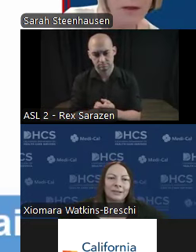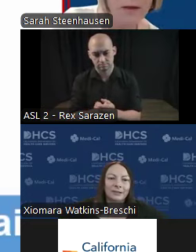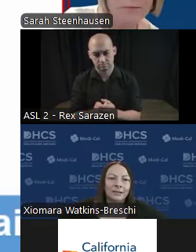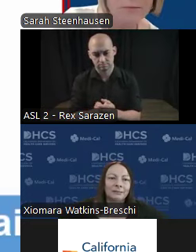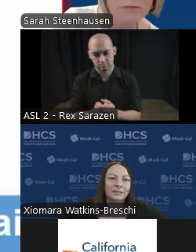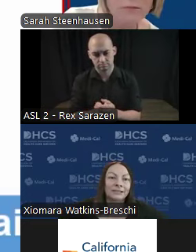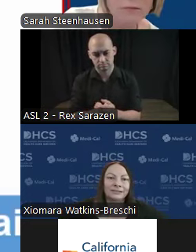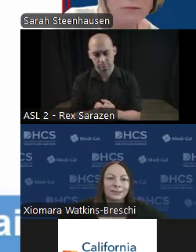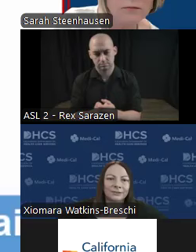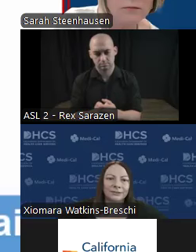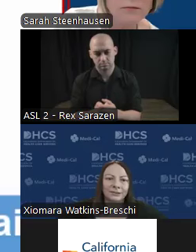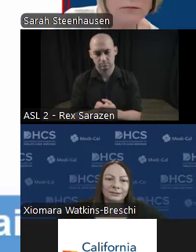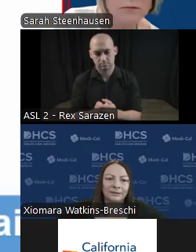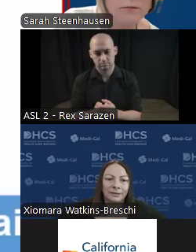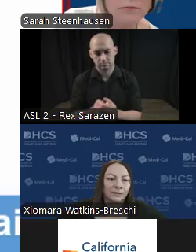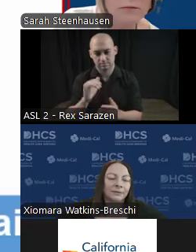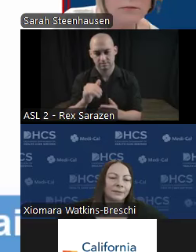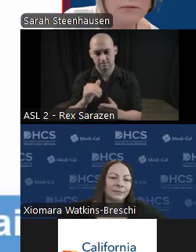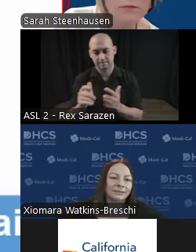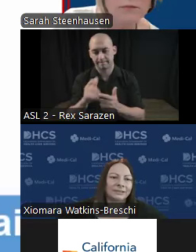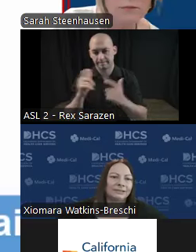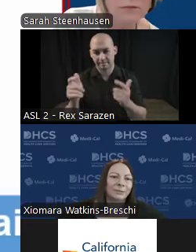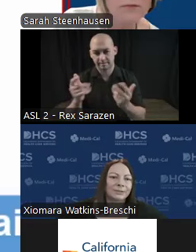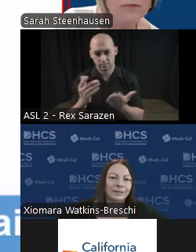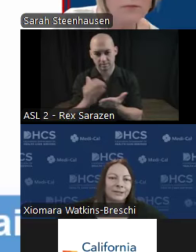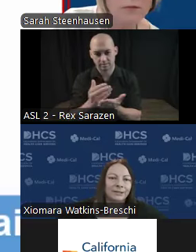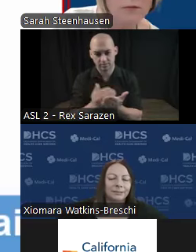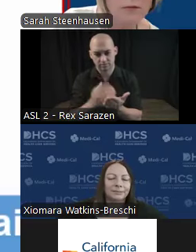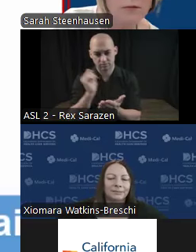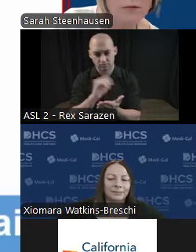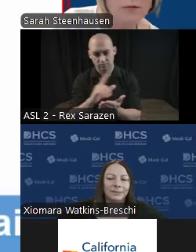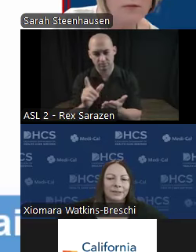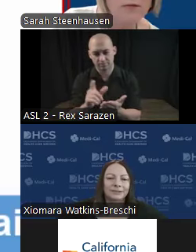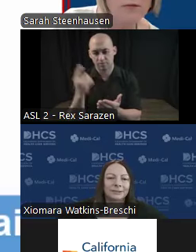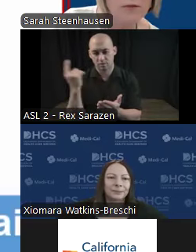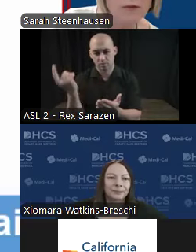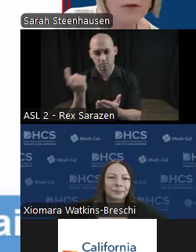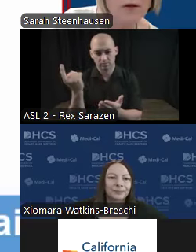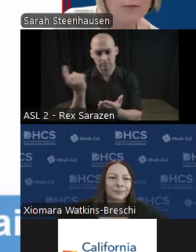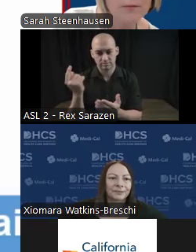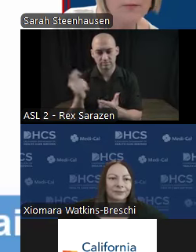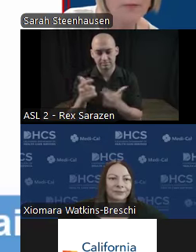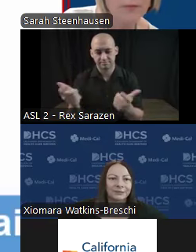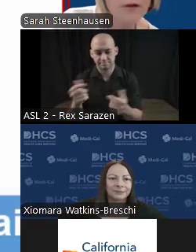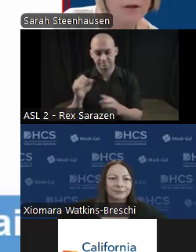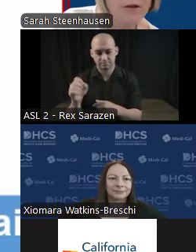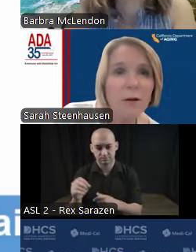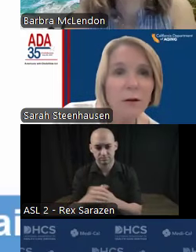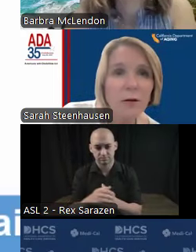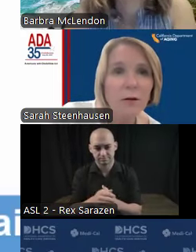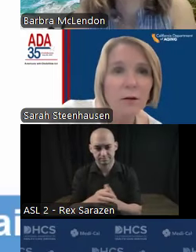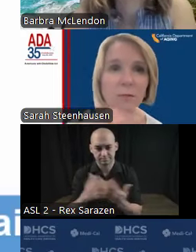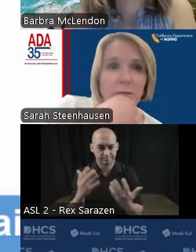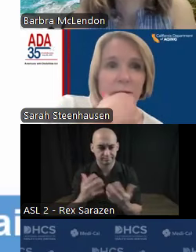It's a very, that is our largest wait list for all of our waivers, and it's always been pretty big, so unfortunately.